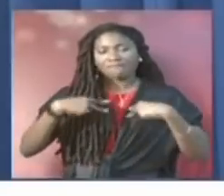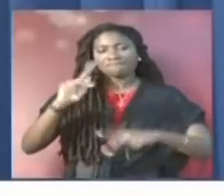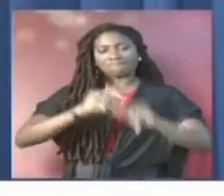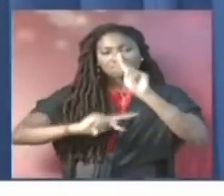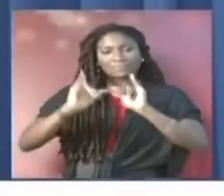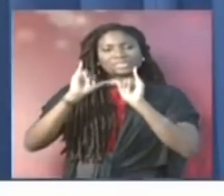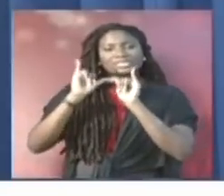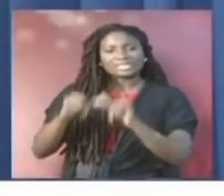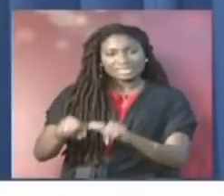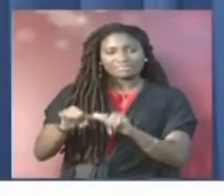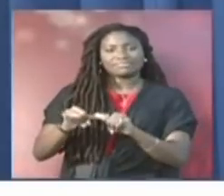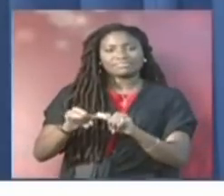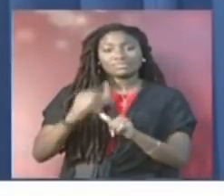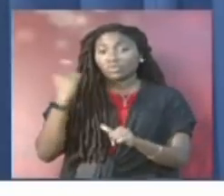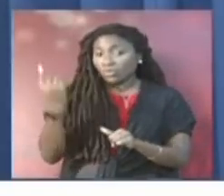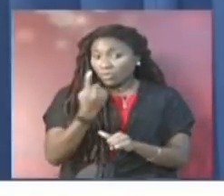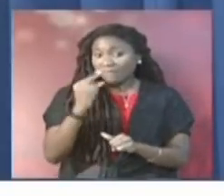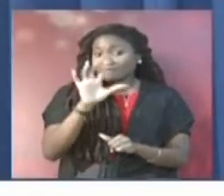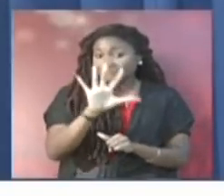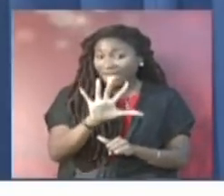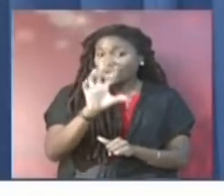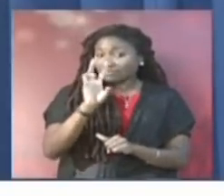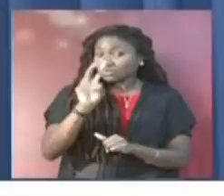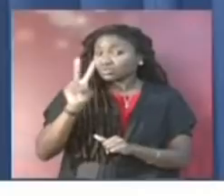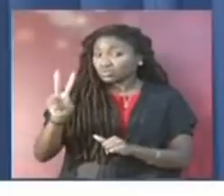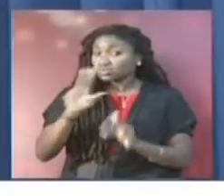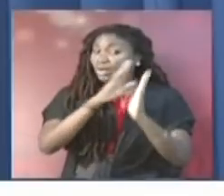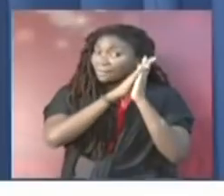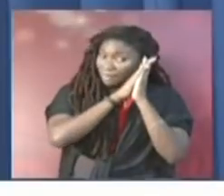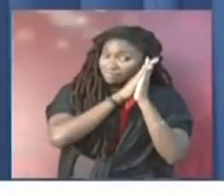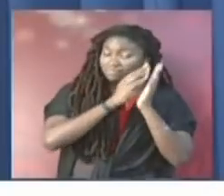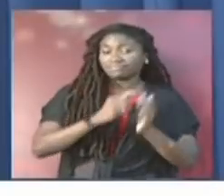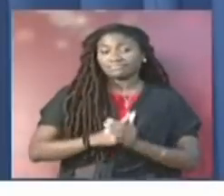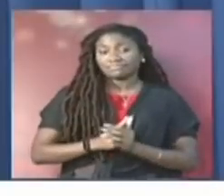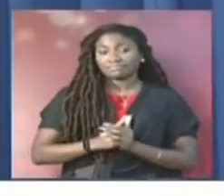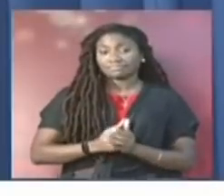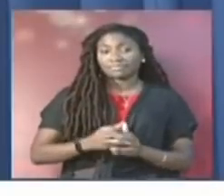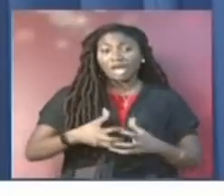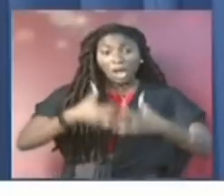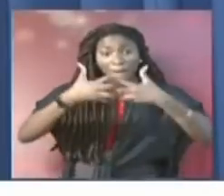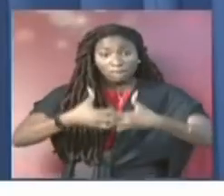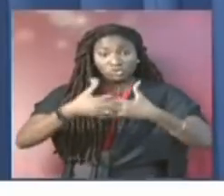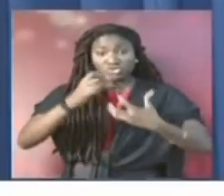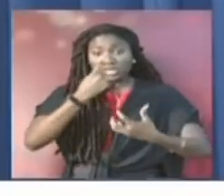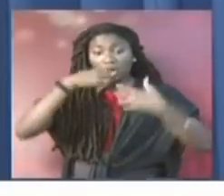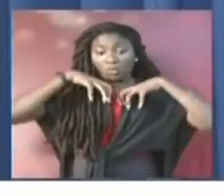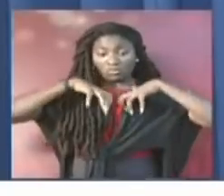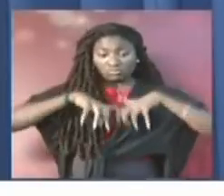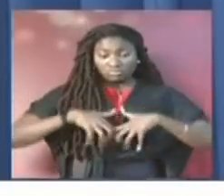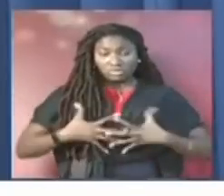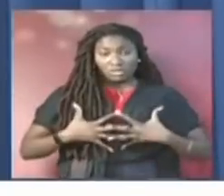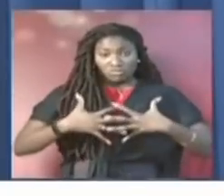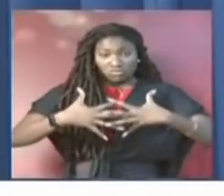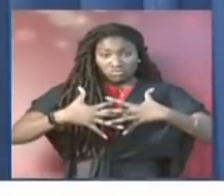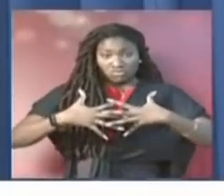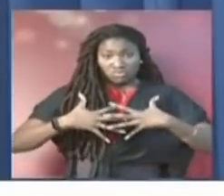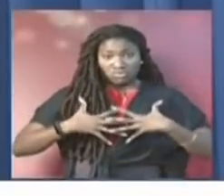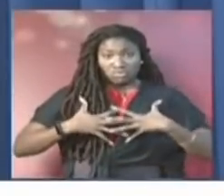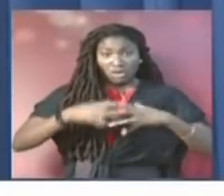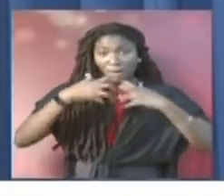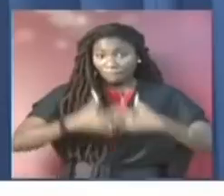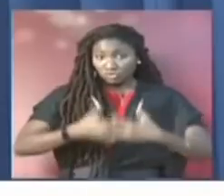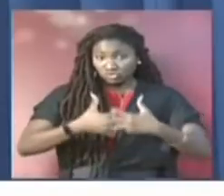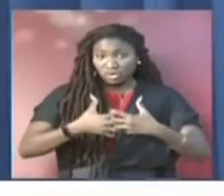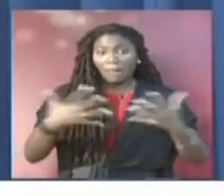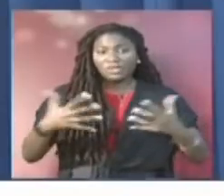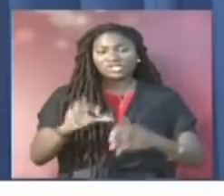ICU, 50 HDU. And in terms of ventilator capacity, just to assure, we have a total ventilator capacity of